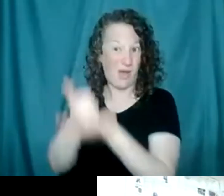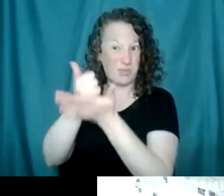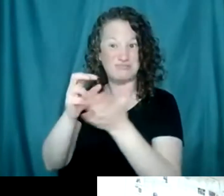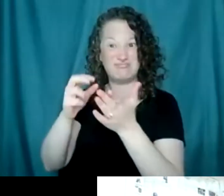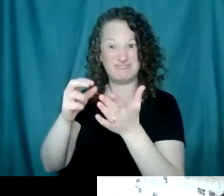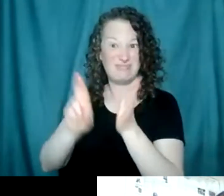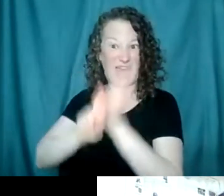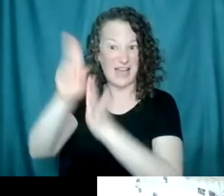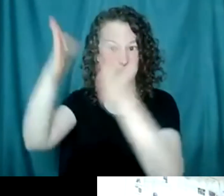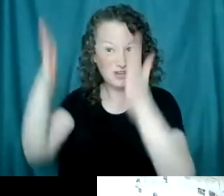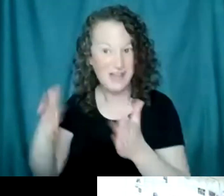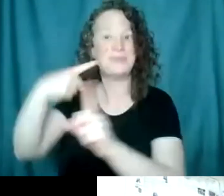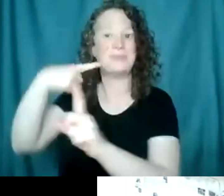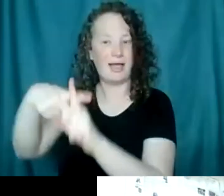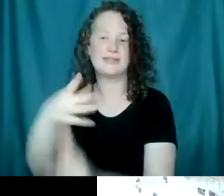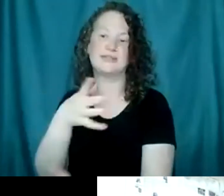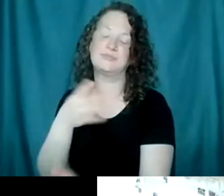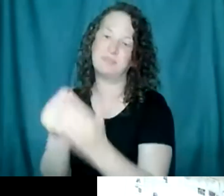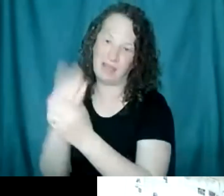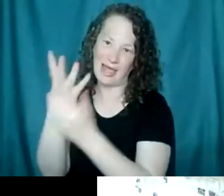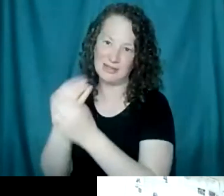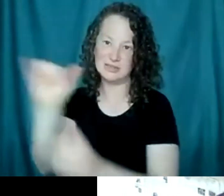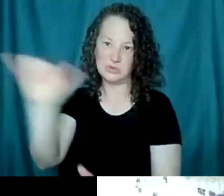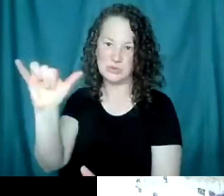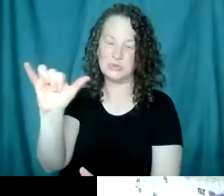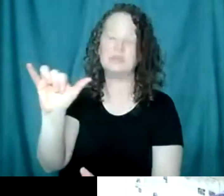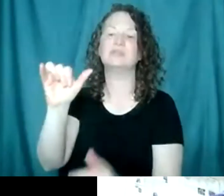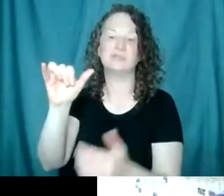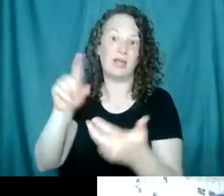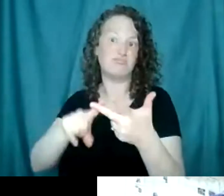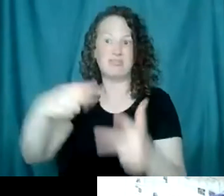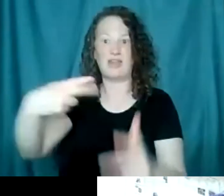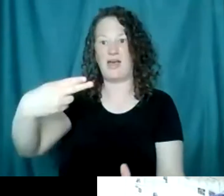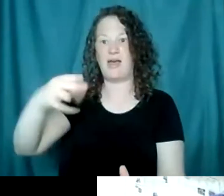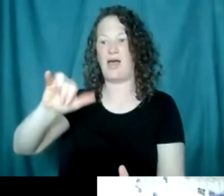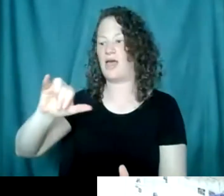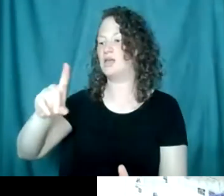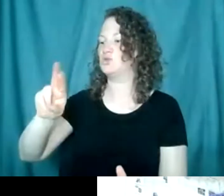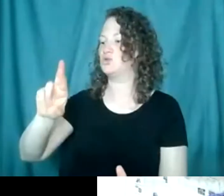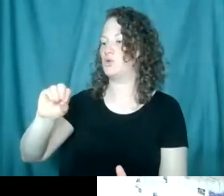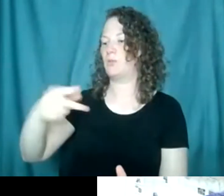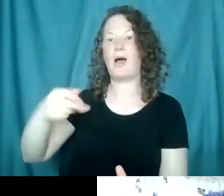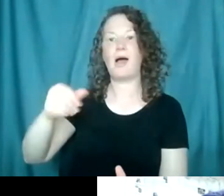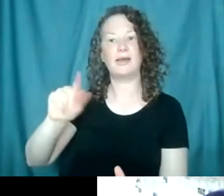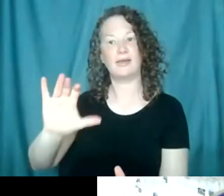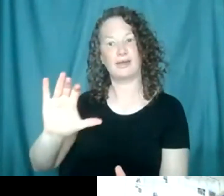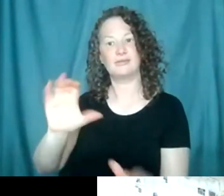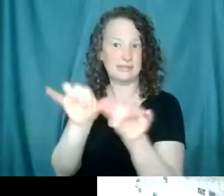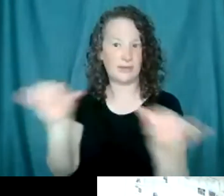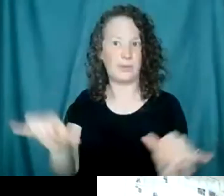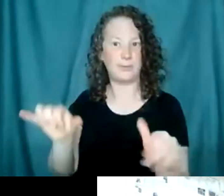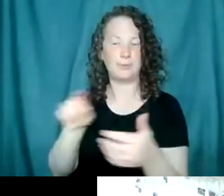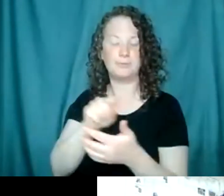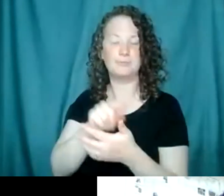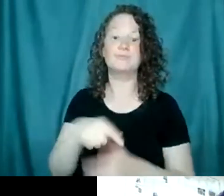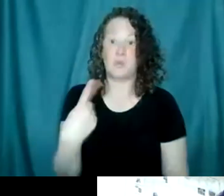also with the plant experiments and the hydroponic systems that they have going. And one really cool